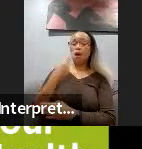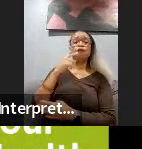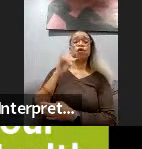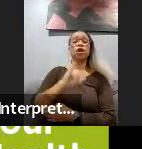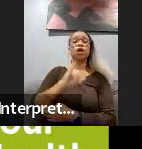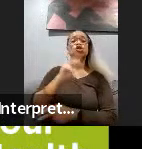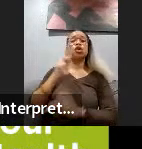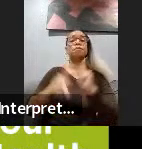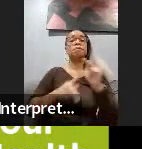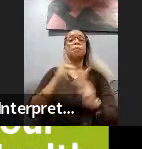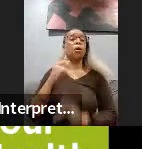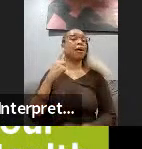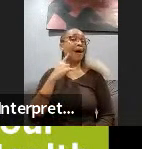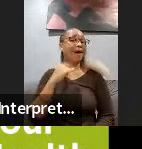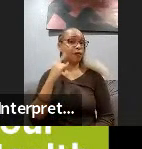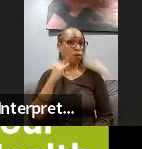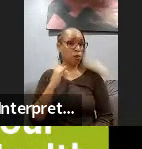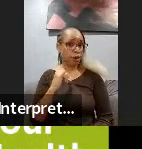California.